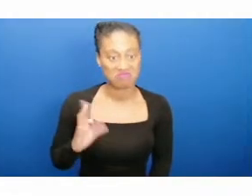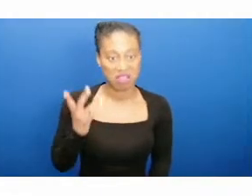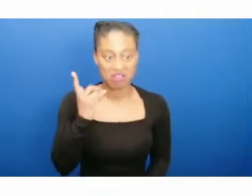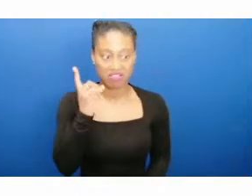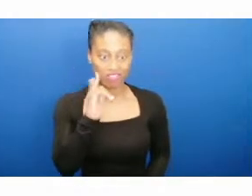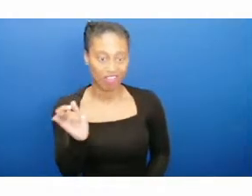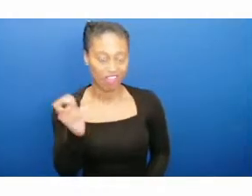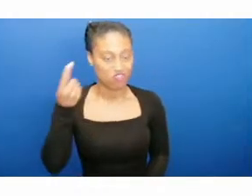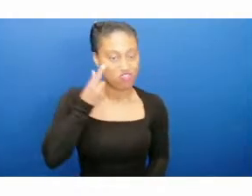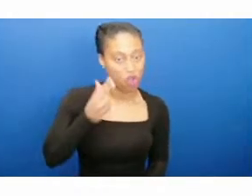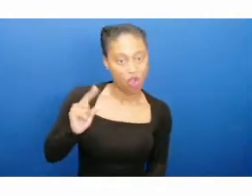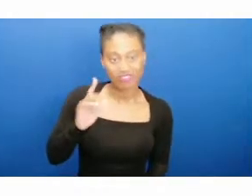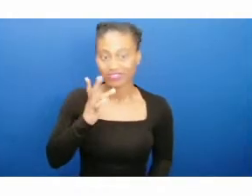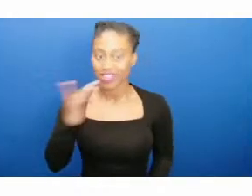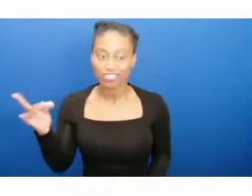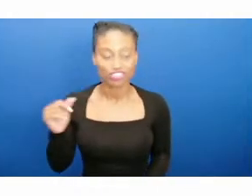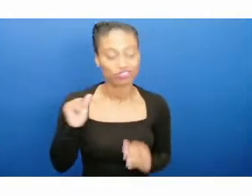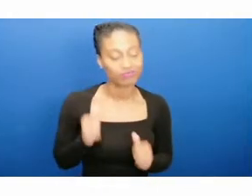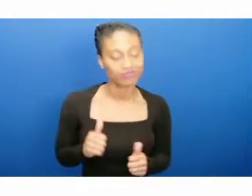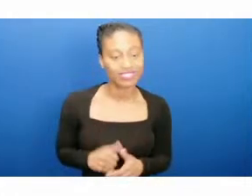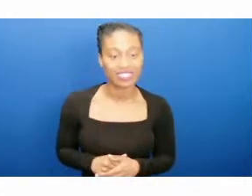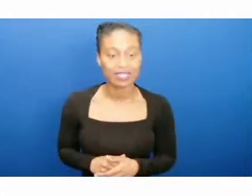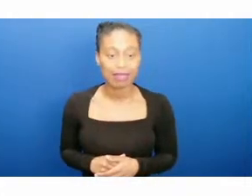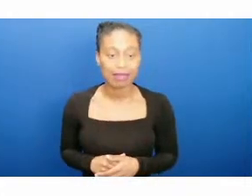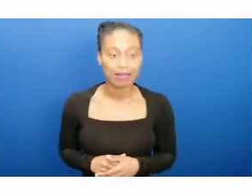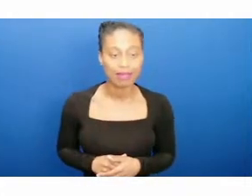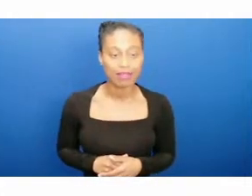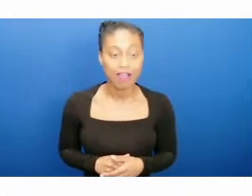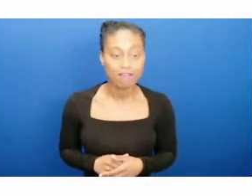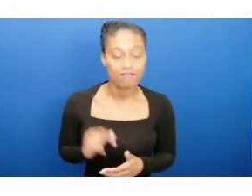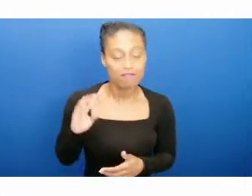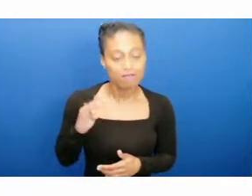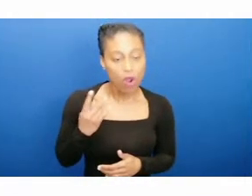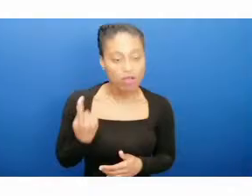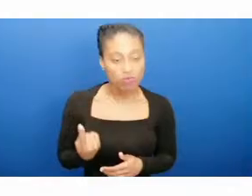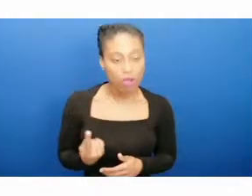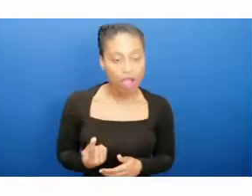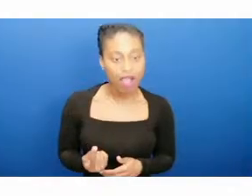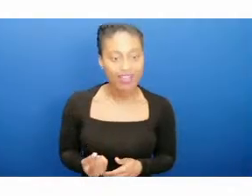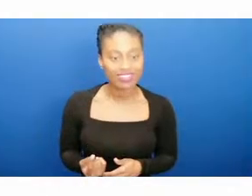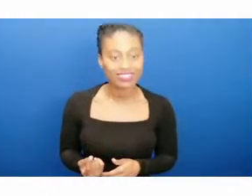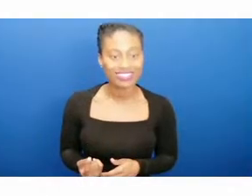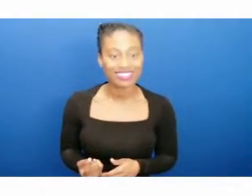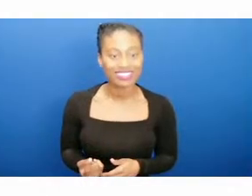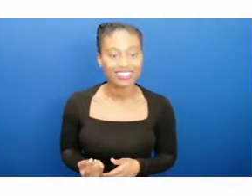And then, let's see, is our final taco ready?